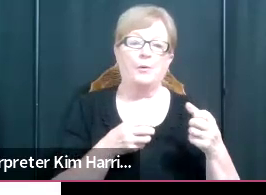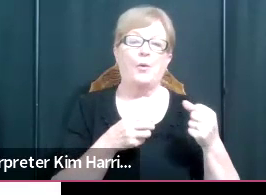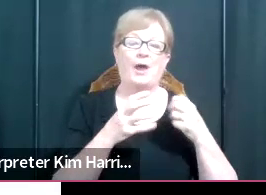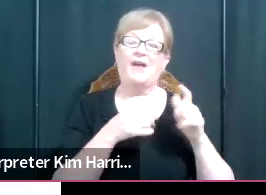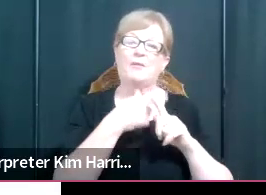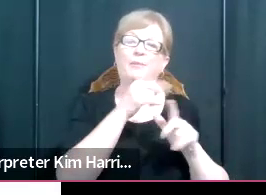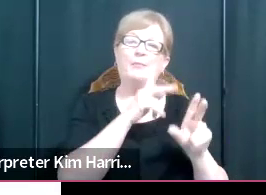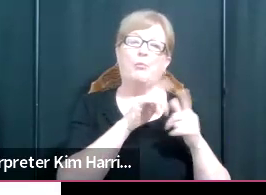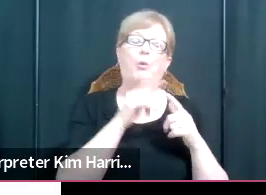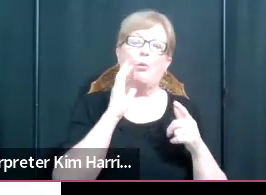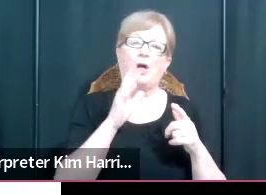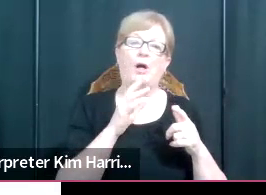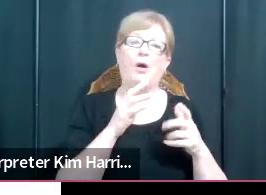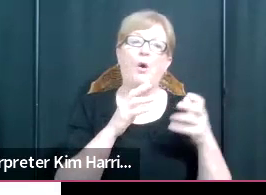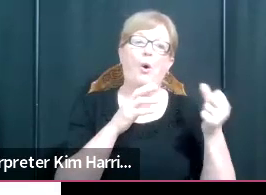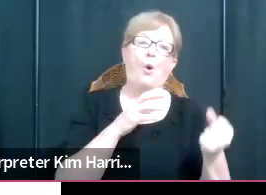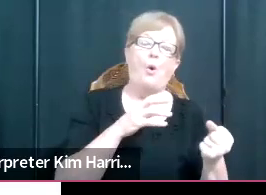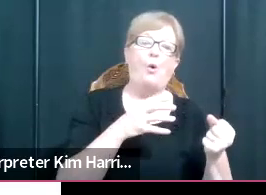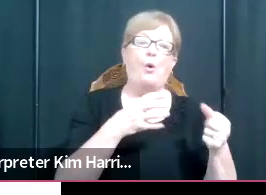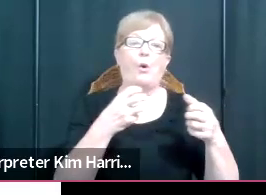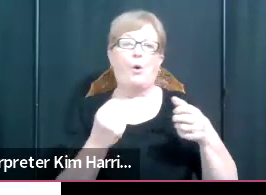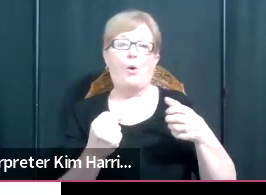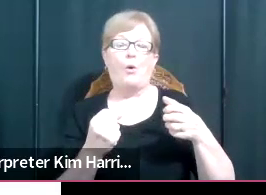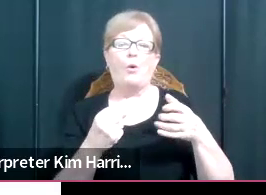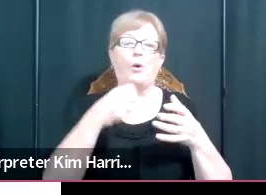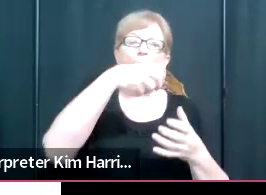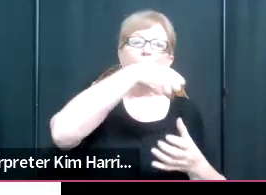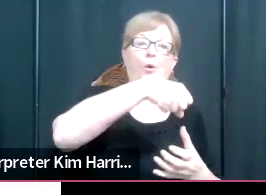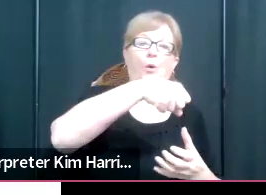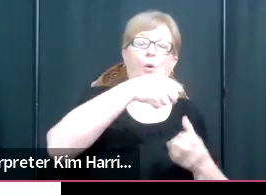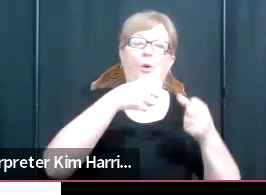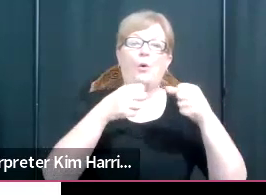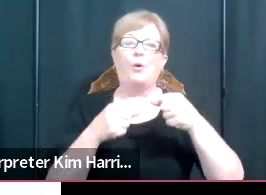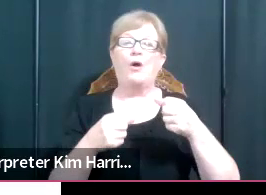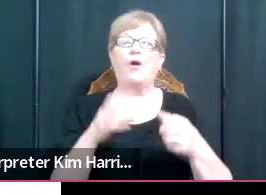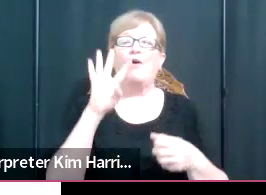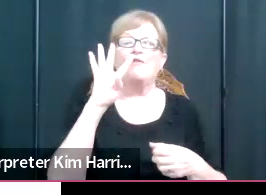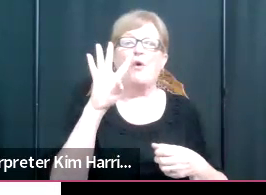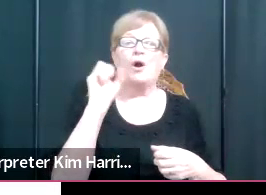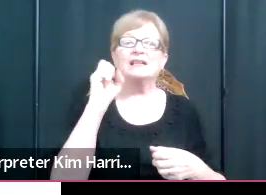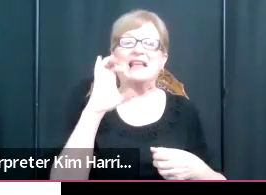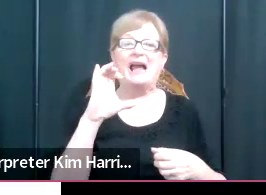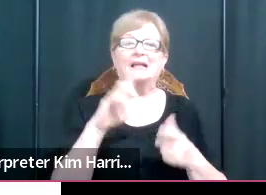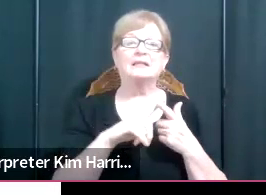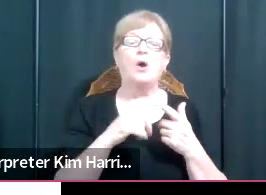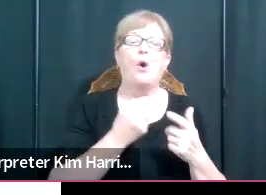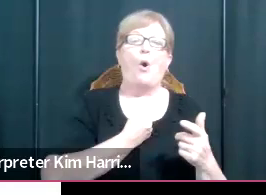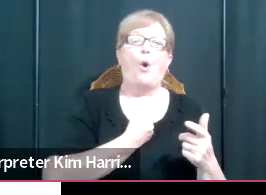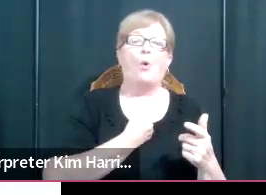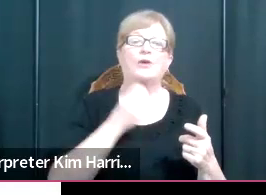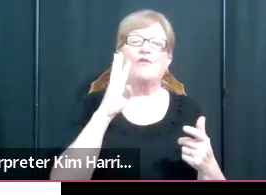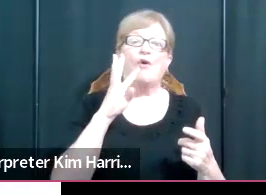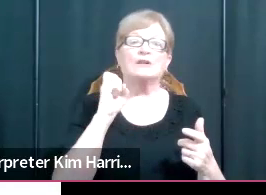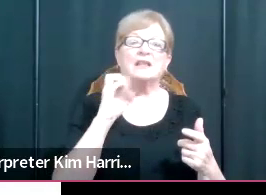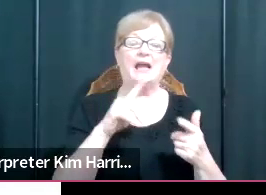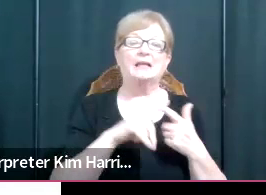will hold each segment of that. So you'll inhale for 4 seconds, hold it for 4 seconds, exhale,